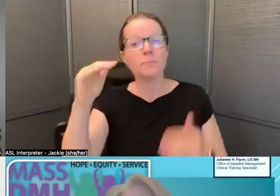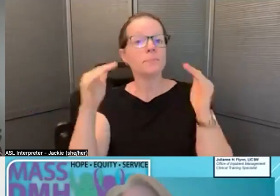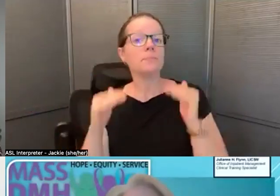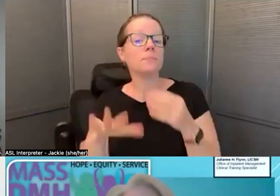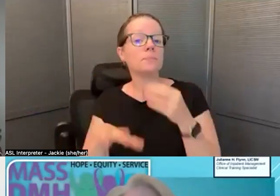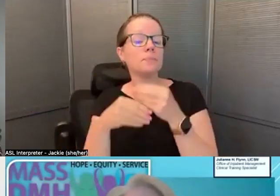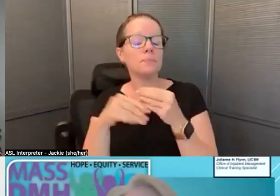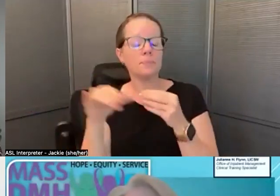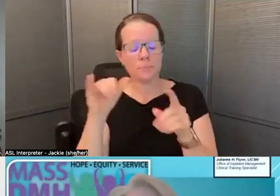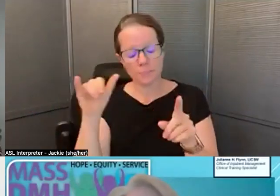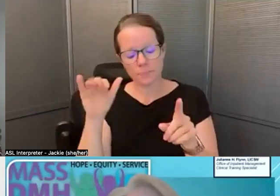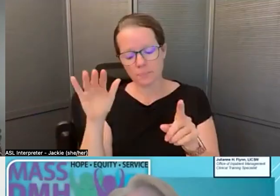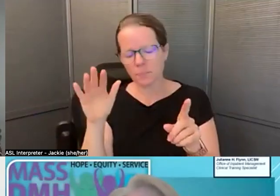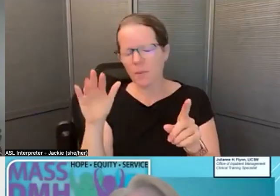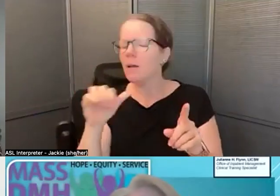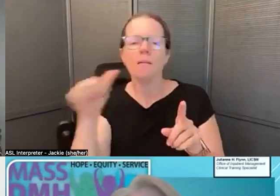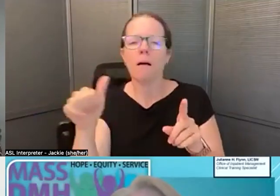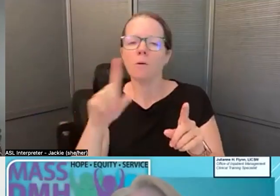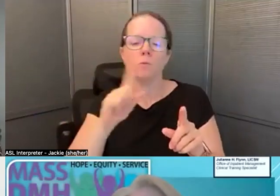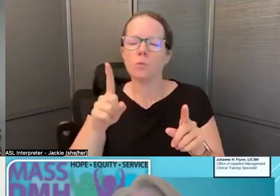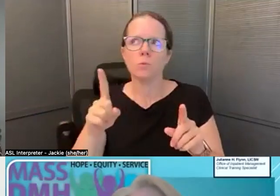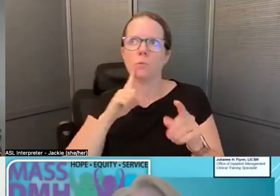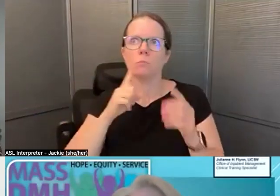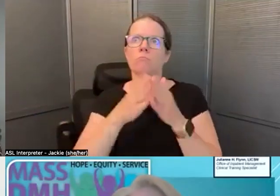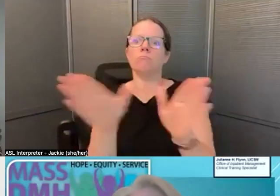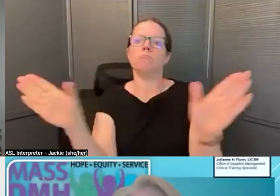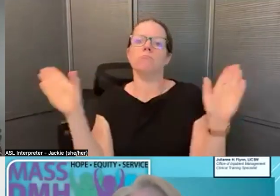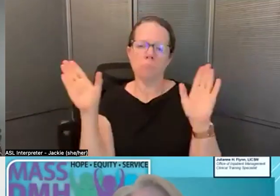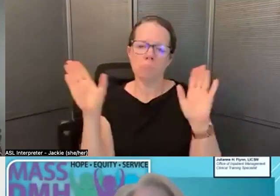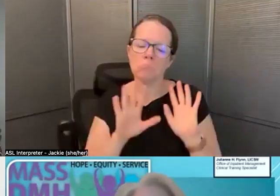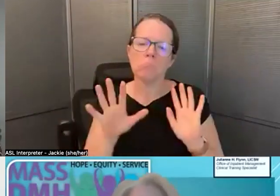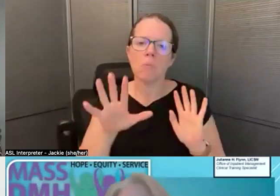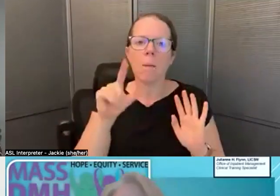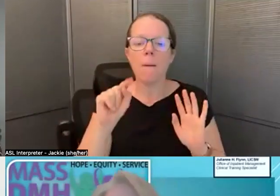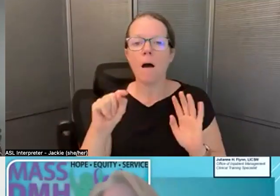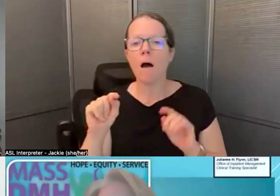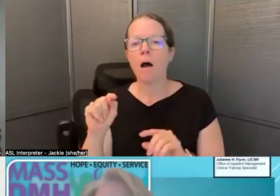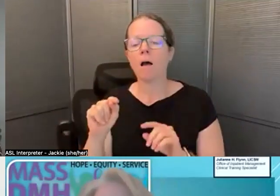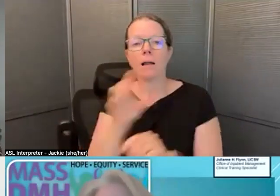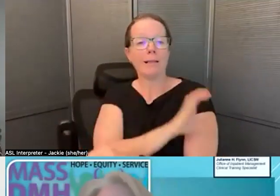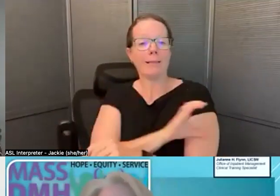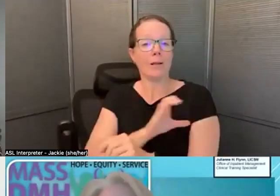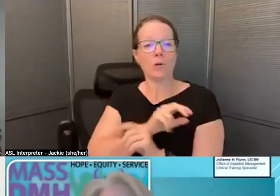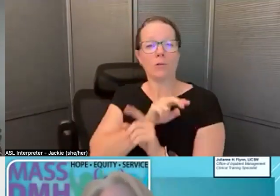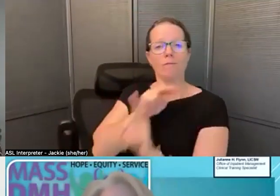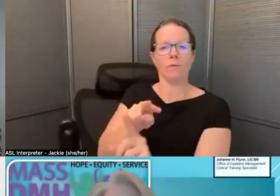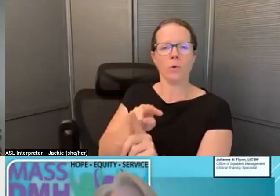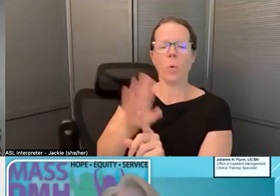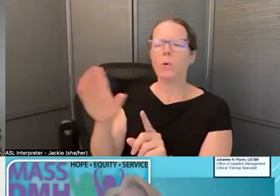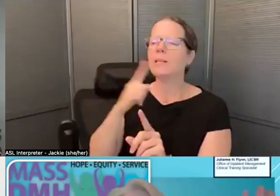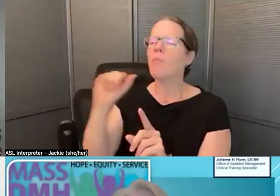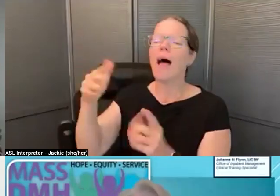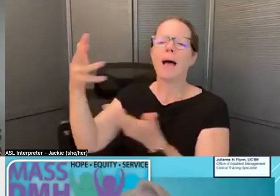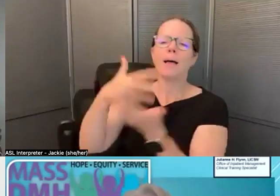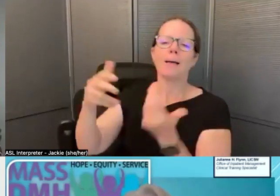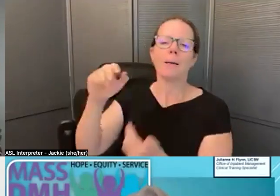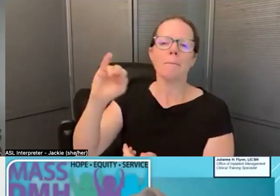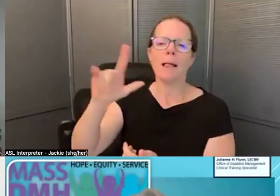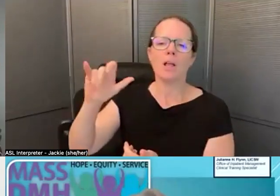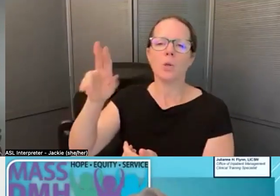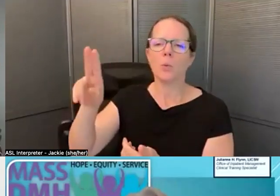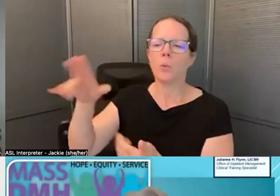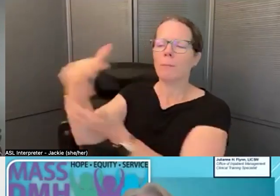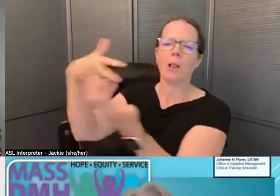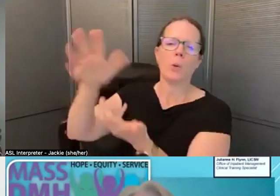on and not across the board, but maybe clinically speaking, some clinicians will, that's milieu stuff. So ensuring that